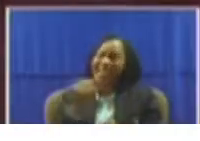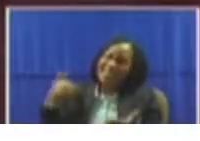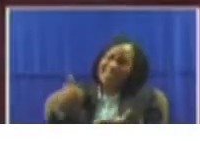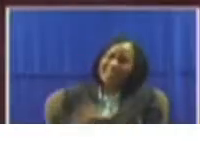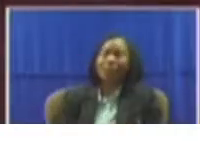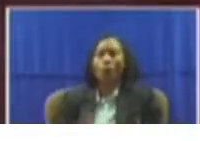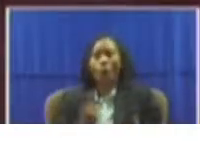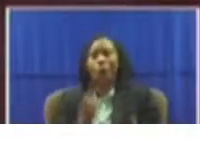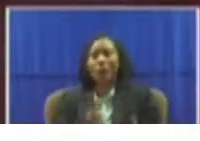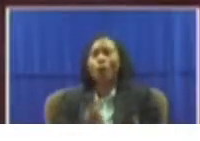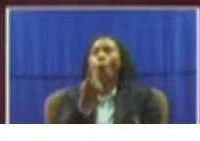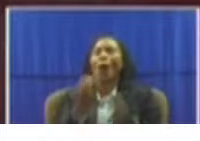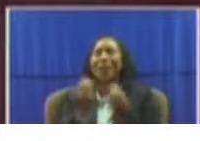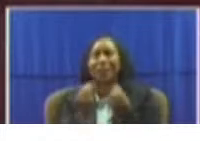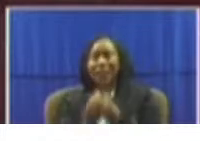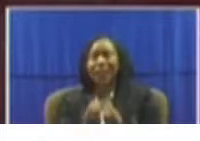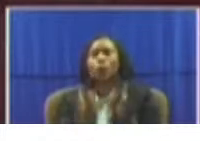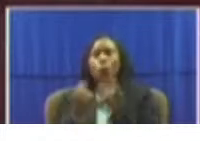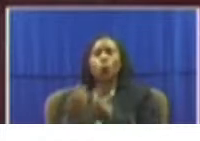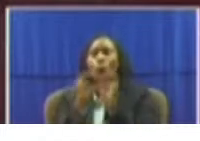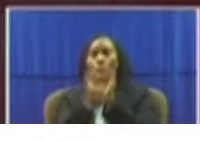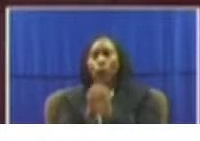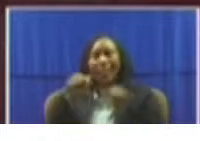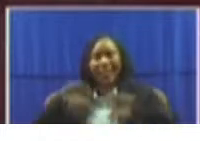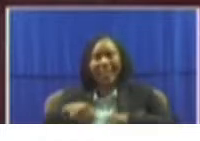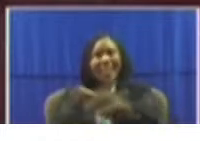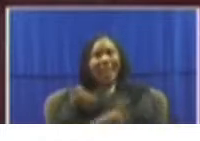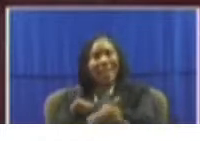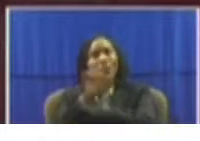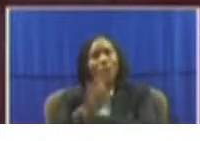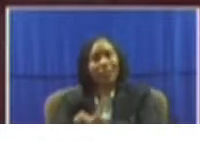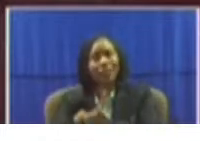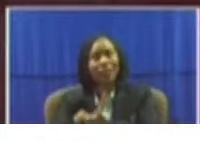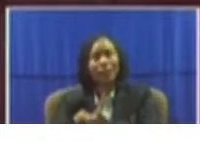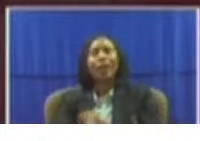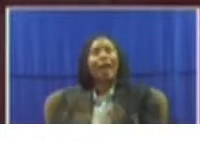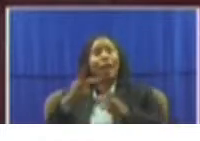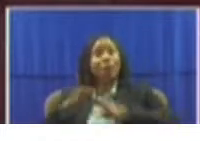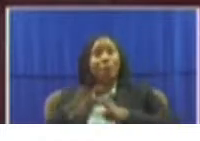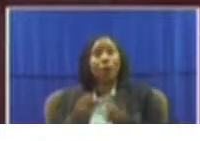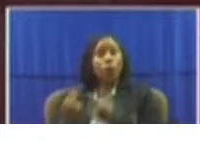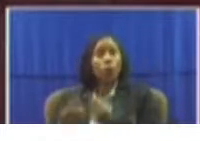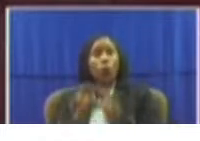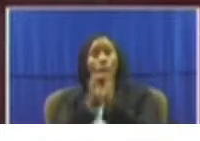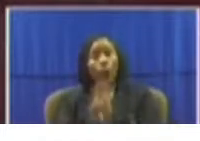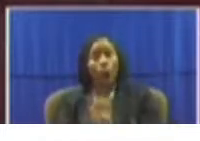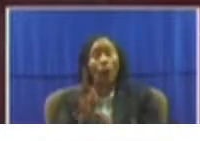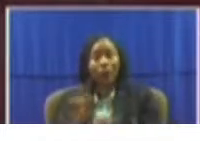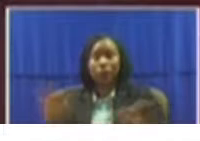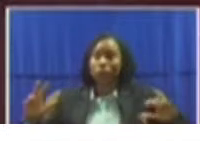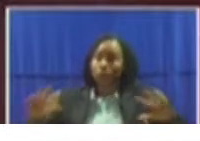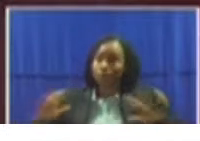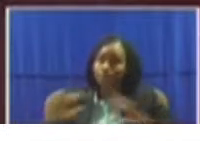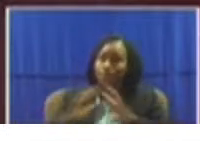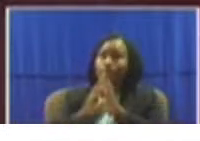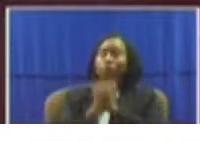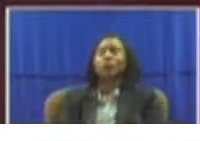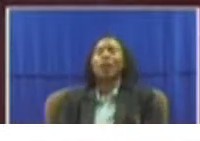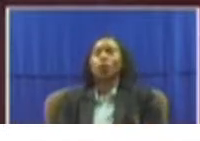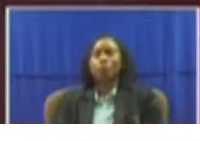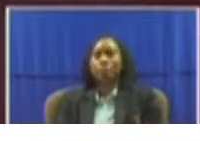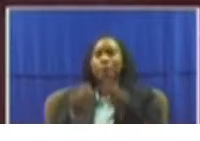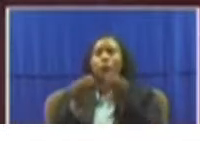one thing we don't do in this country, and we are not prepared to do, is to come together and find